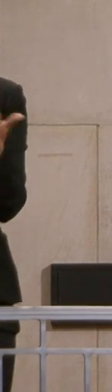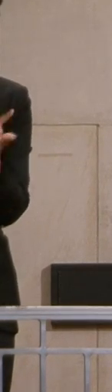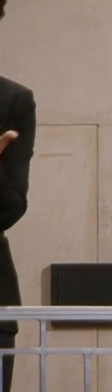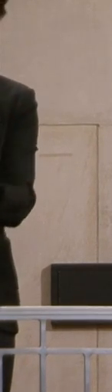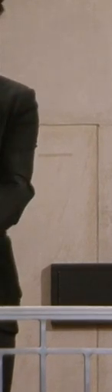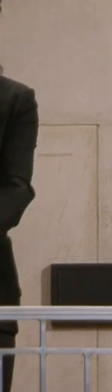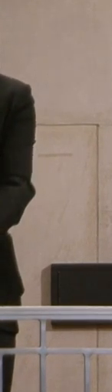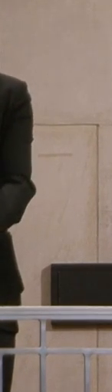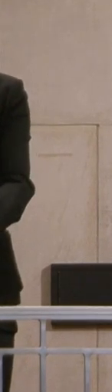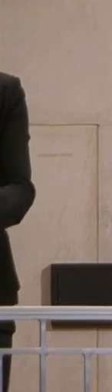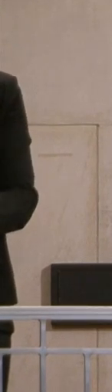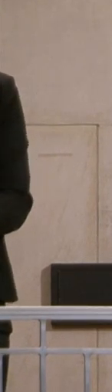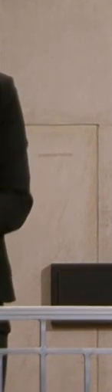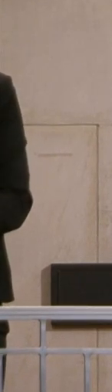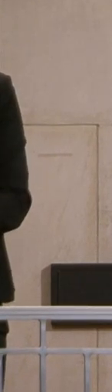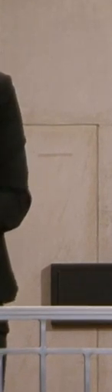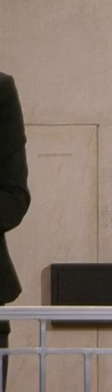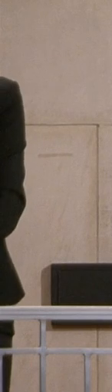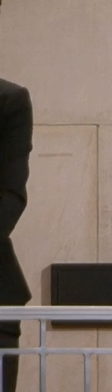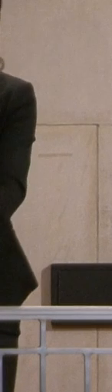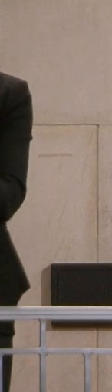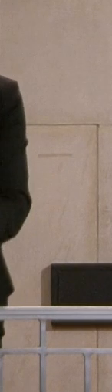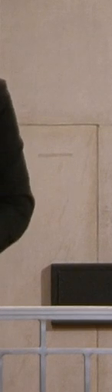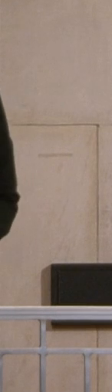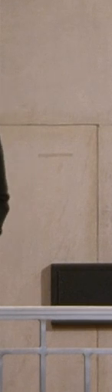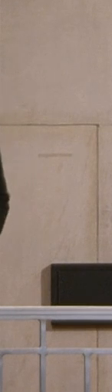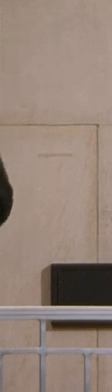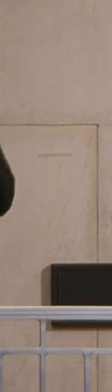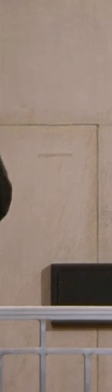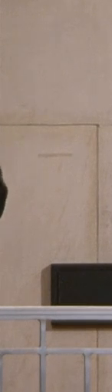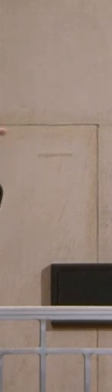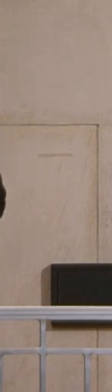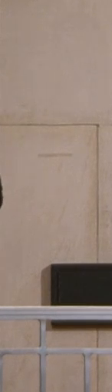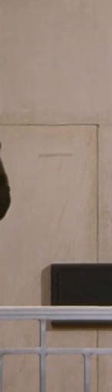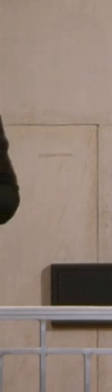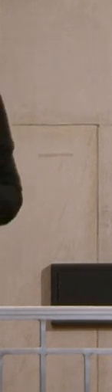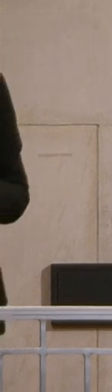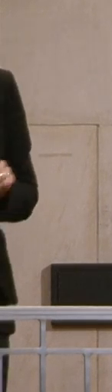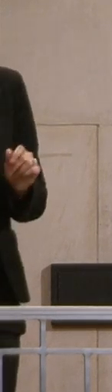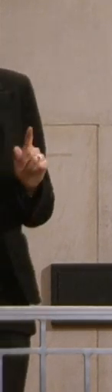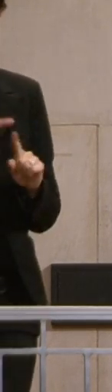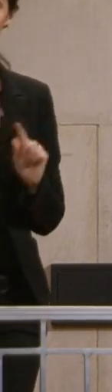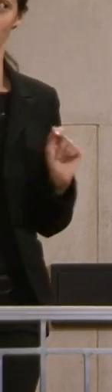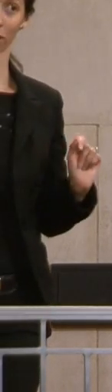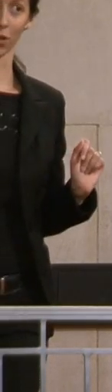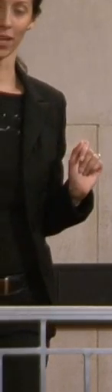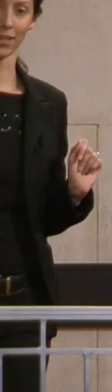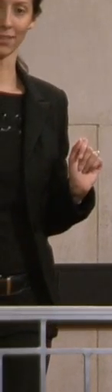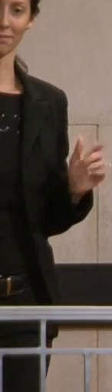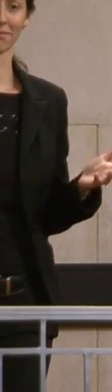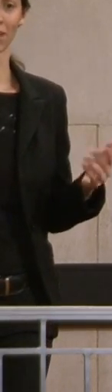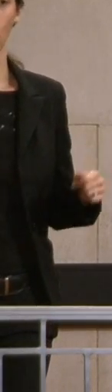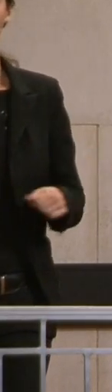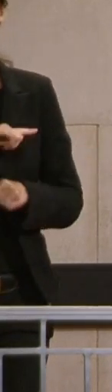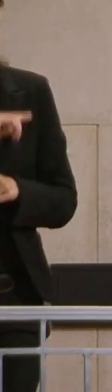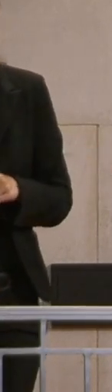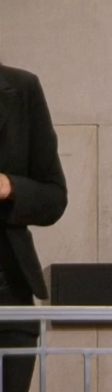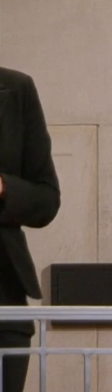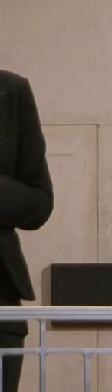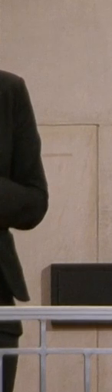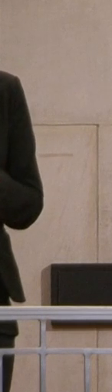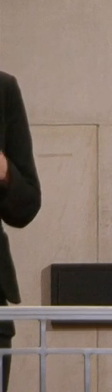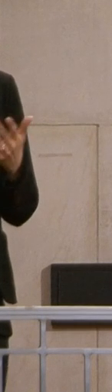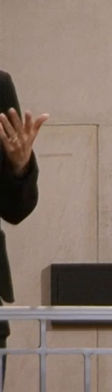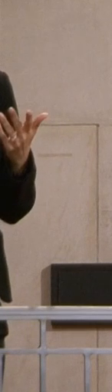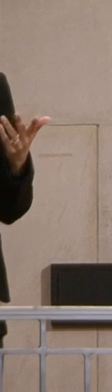government will step in and protect them. You know, speaking of North Carolina, we know that when so much